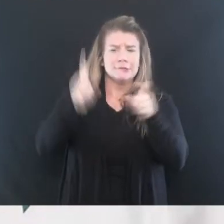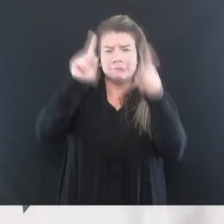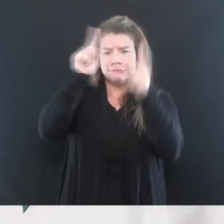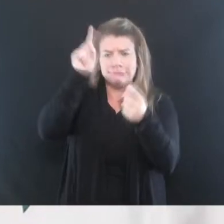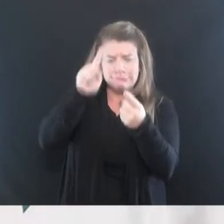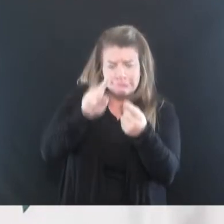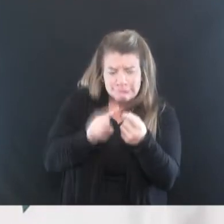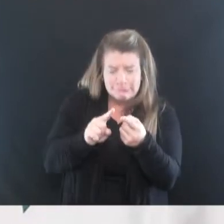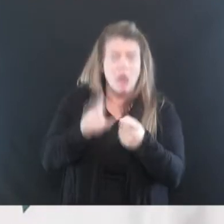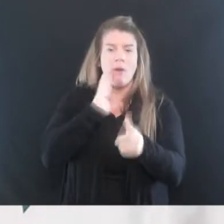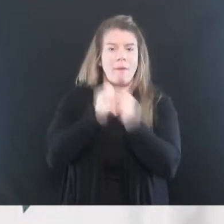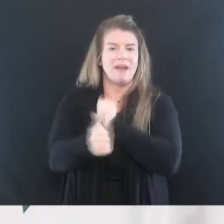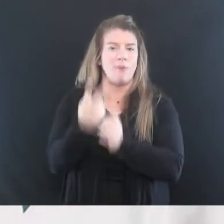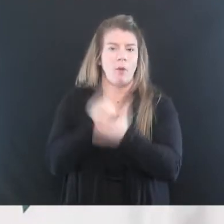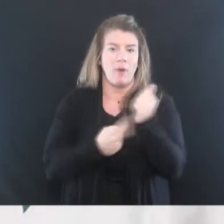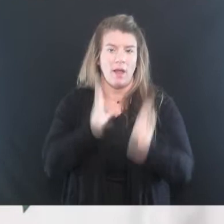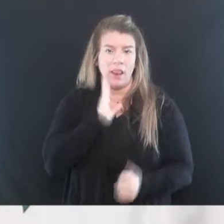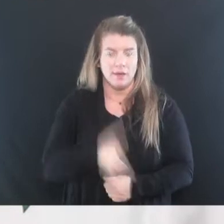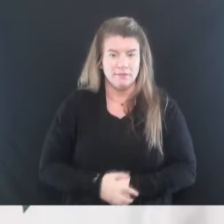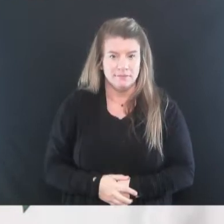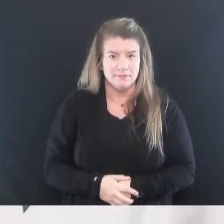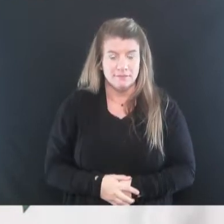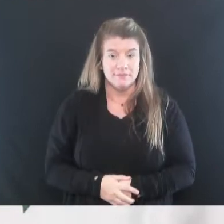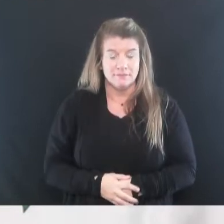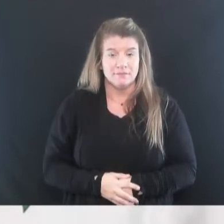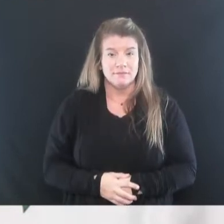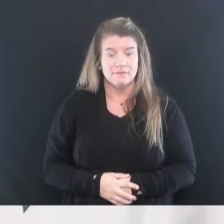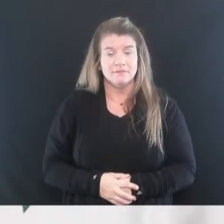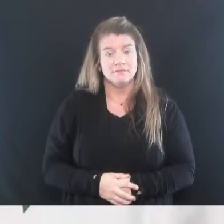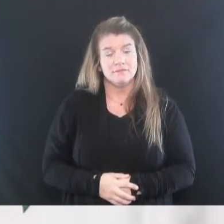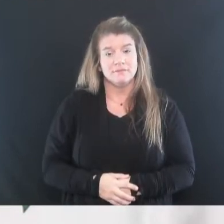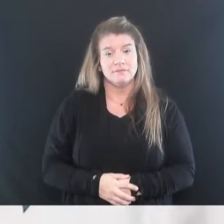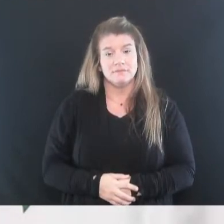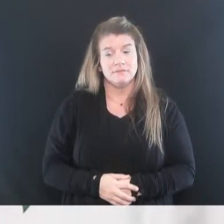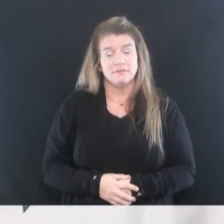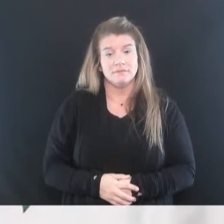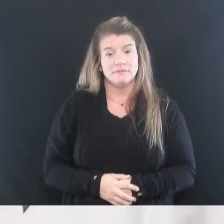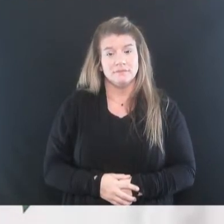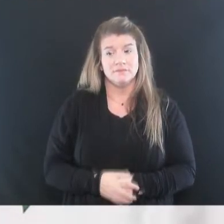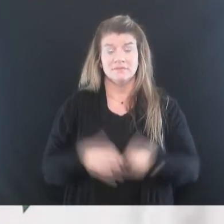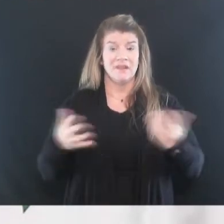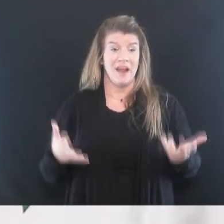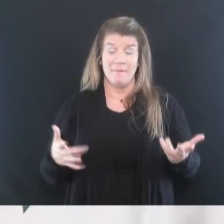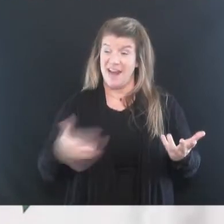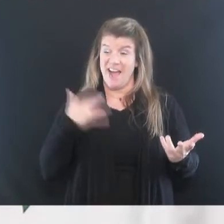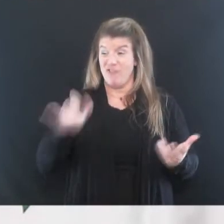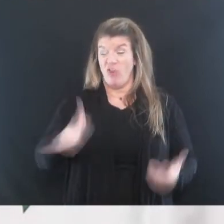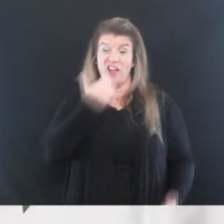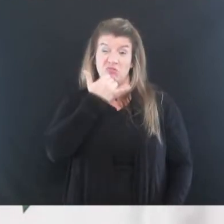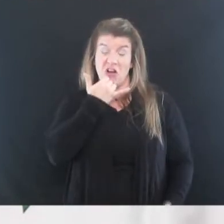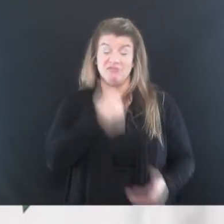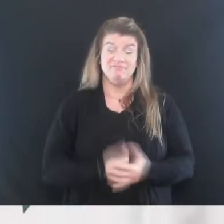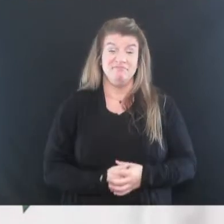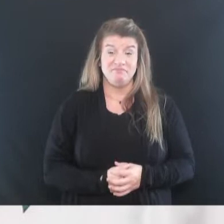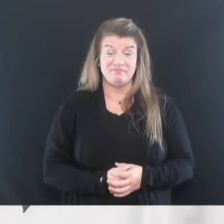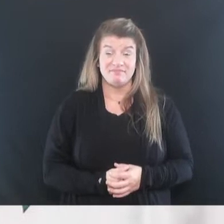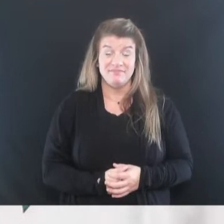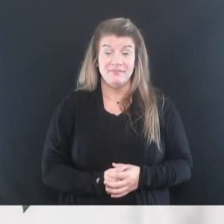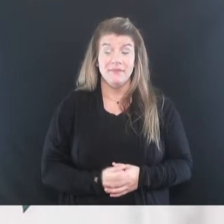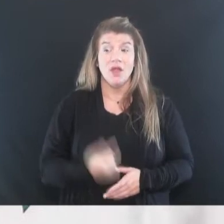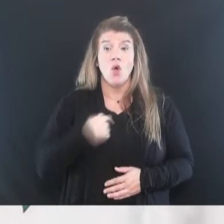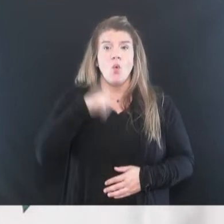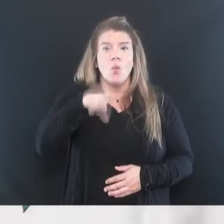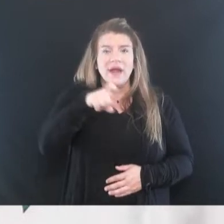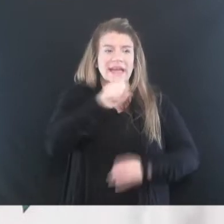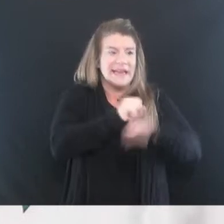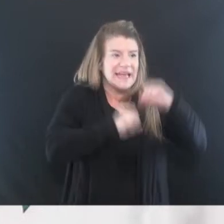and pass both at the end of the day. I think that's the wrong thing to do. I think we need the infrastructure